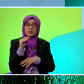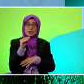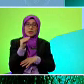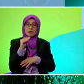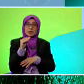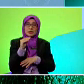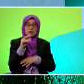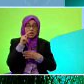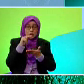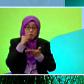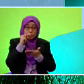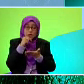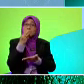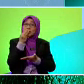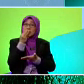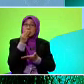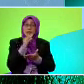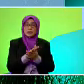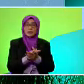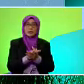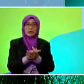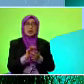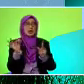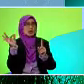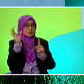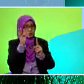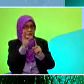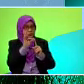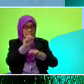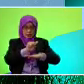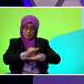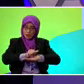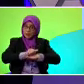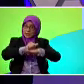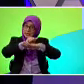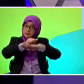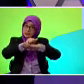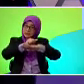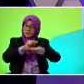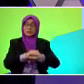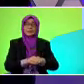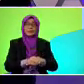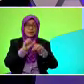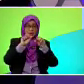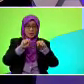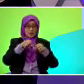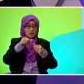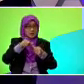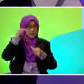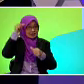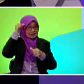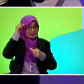nutrients. And last but not least, suitable acidity. So if you want to remember easily, you can use the